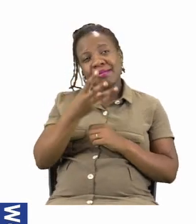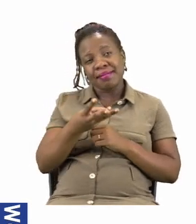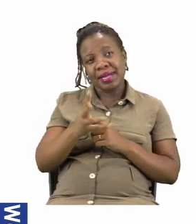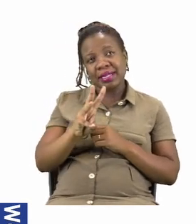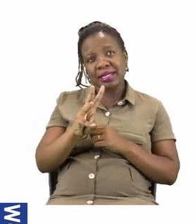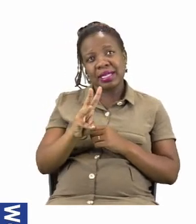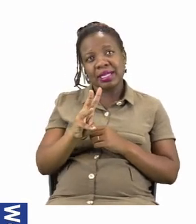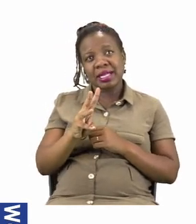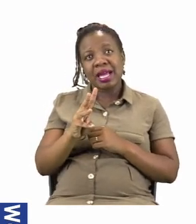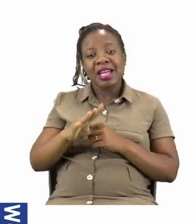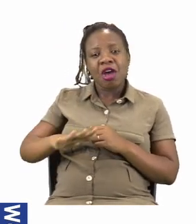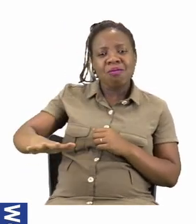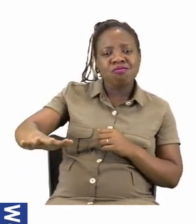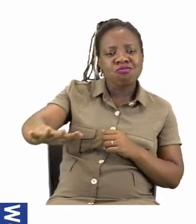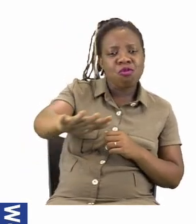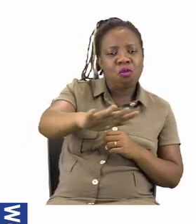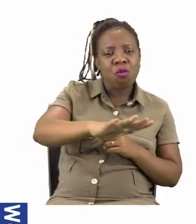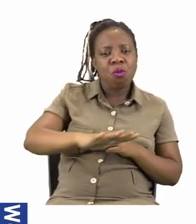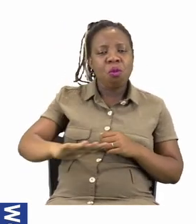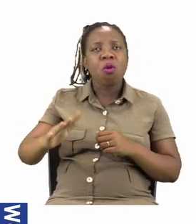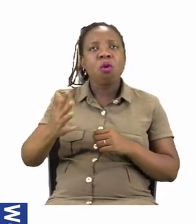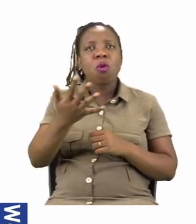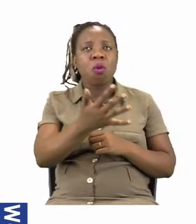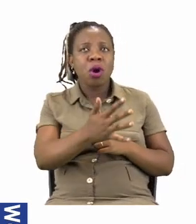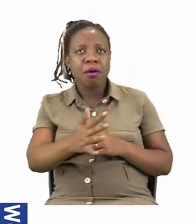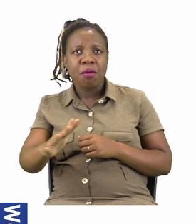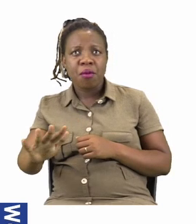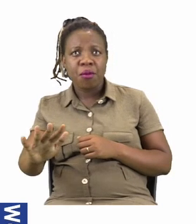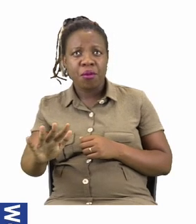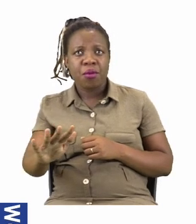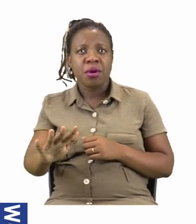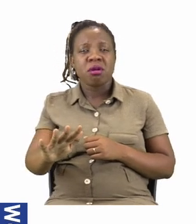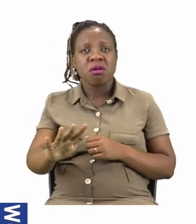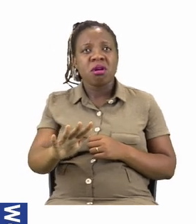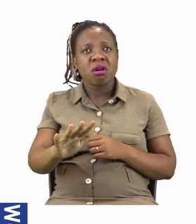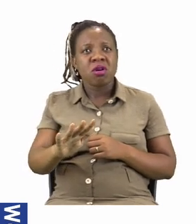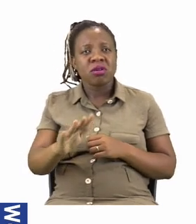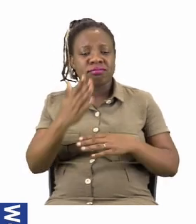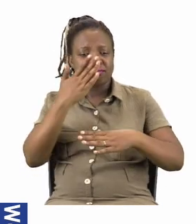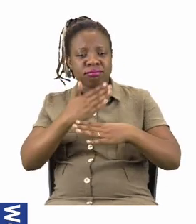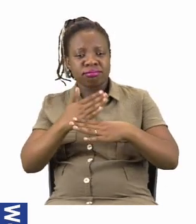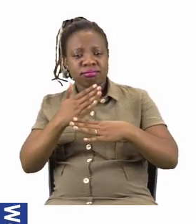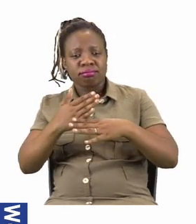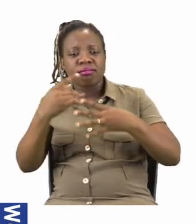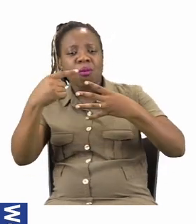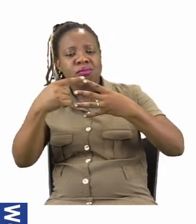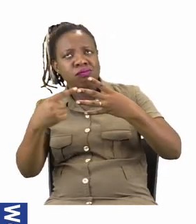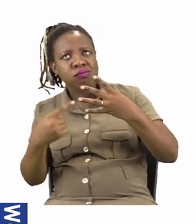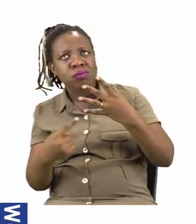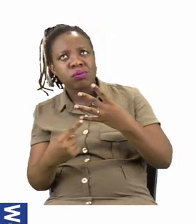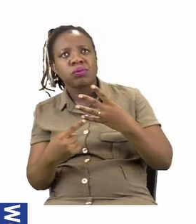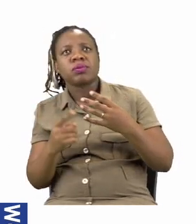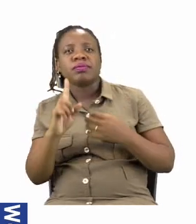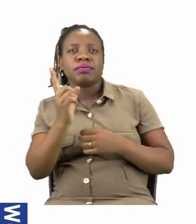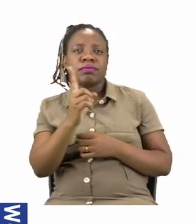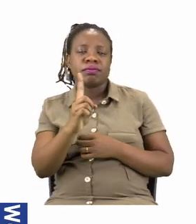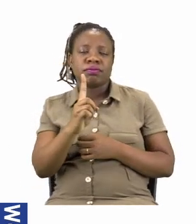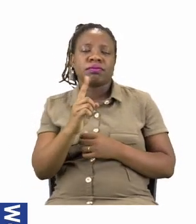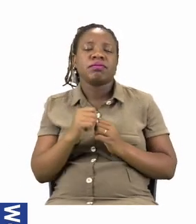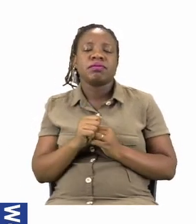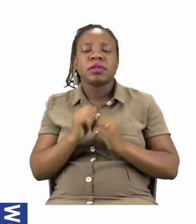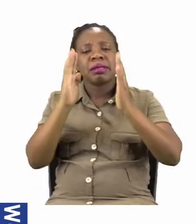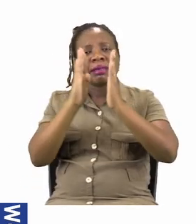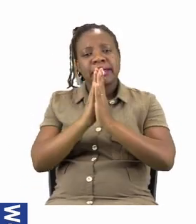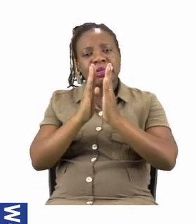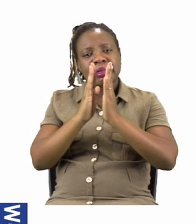Now everyone, I want you to go ahead and try to answer all these questions. Now remember, if you are